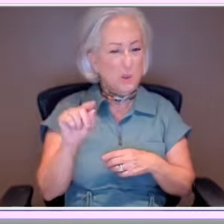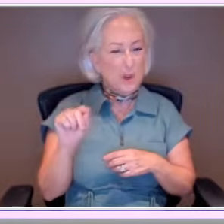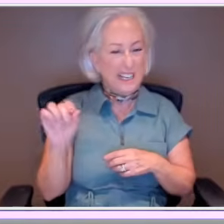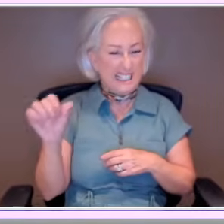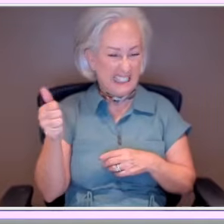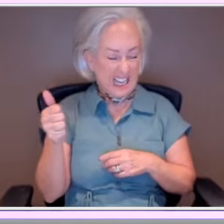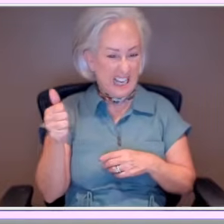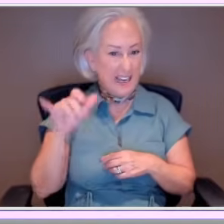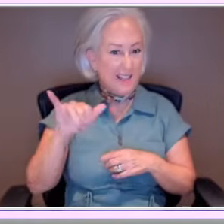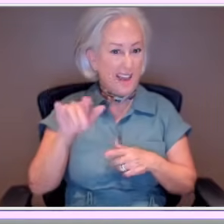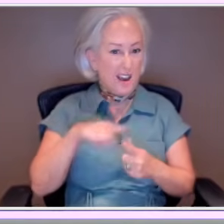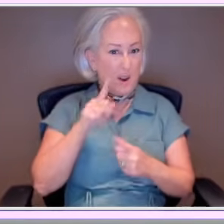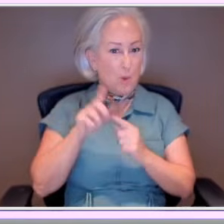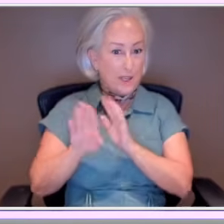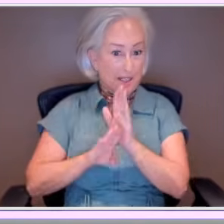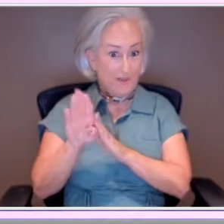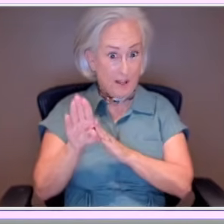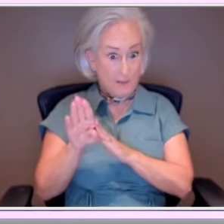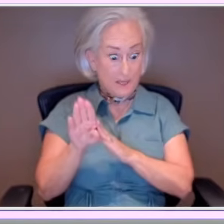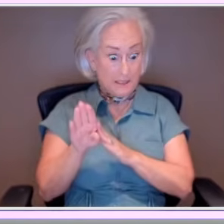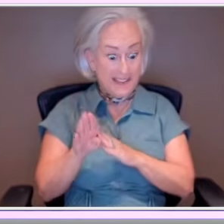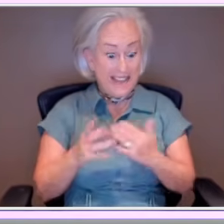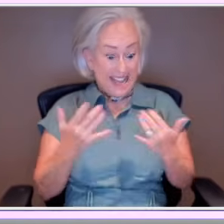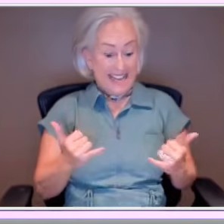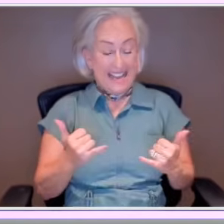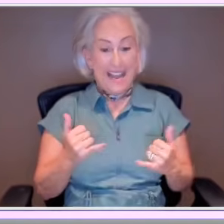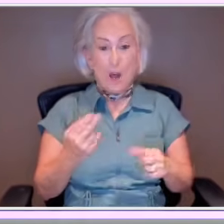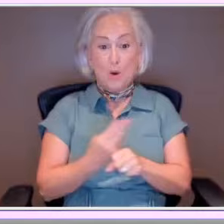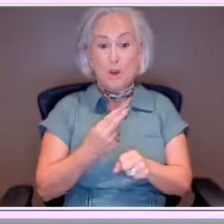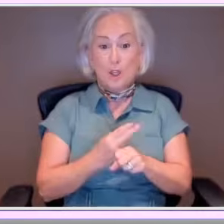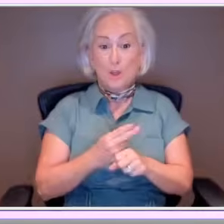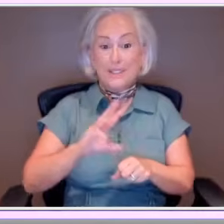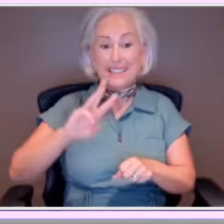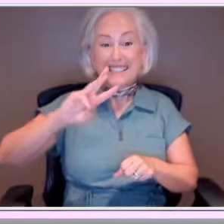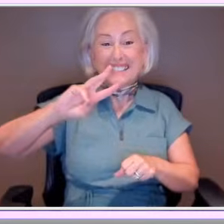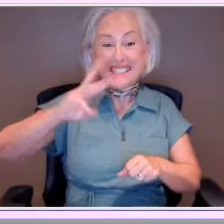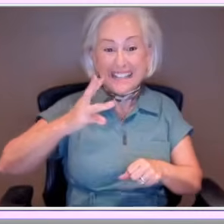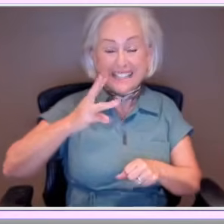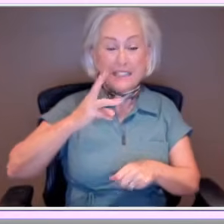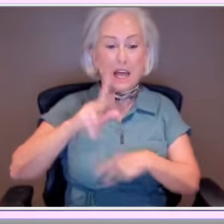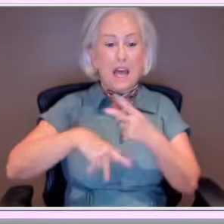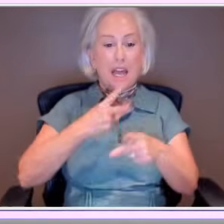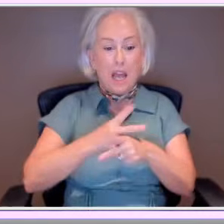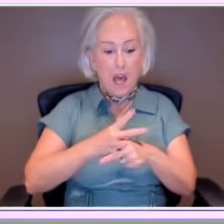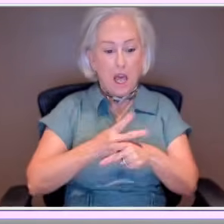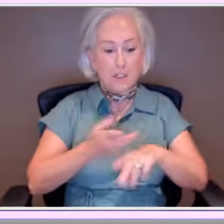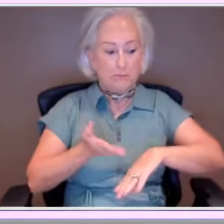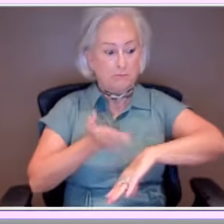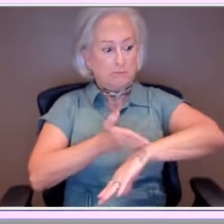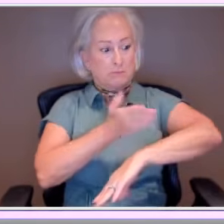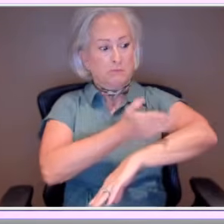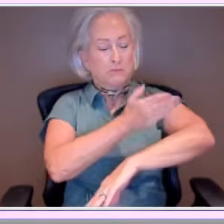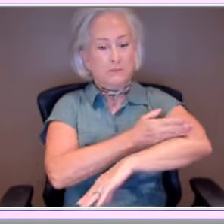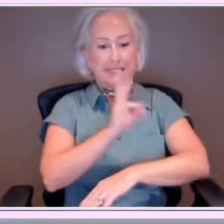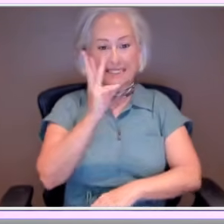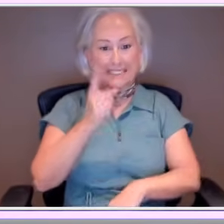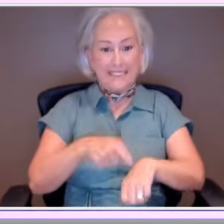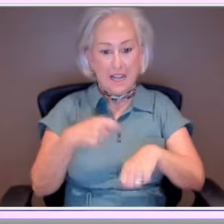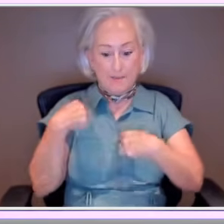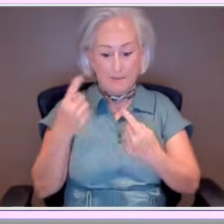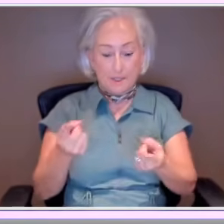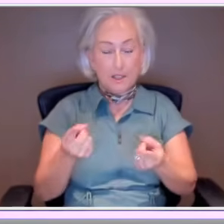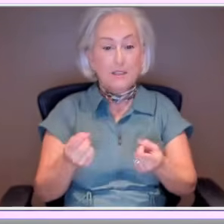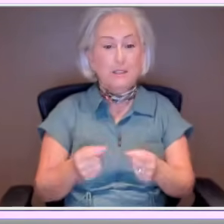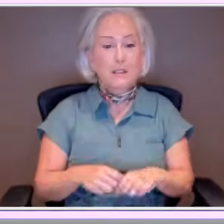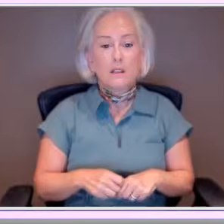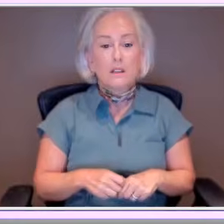6th generation of that device. So 30 years ago, we wouldn't have anything to be able to do this in a catheter-based way. It would have to